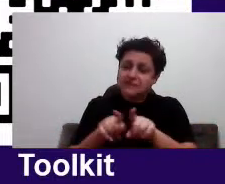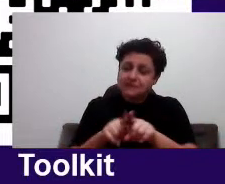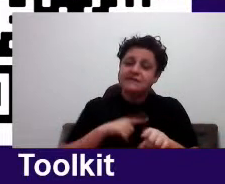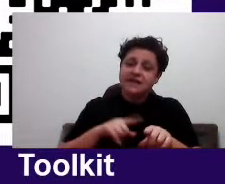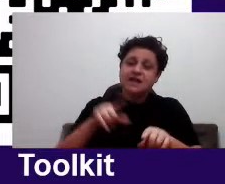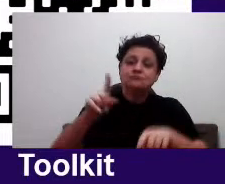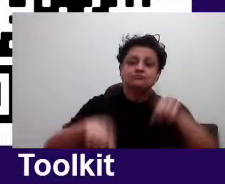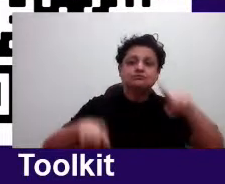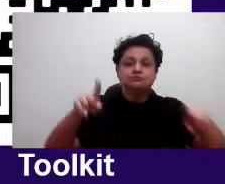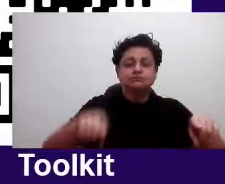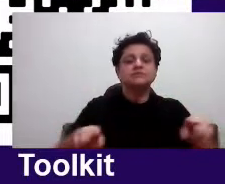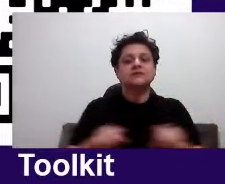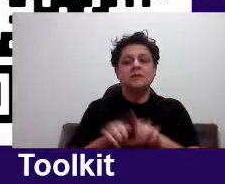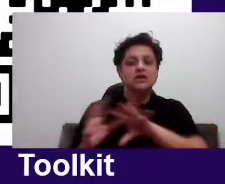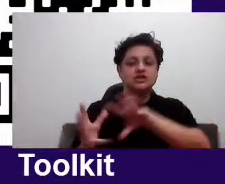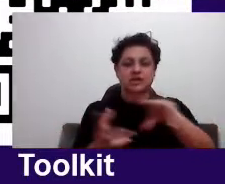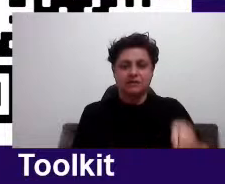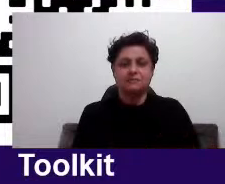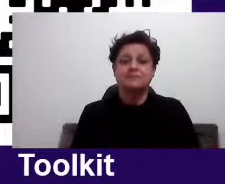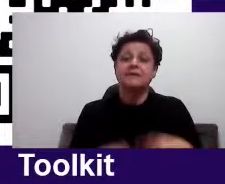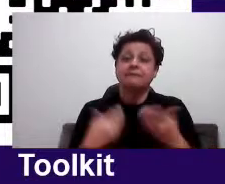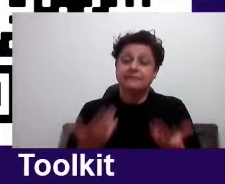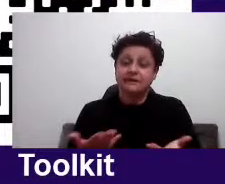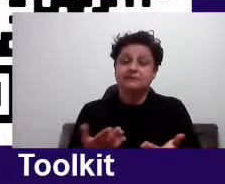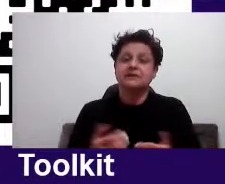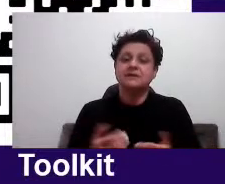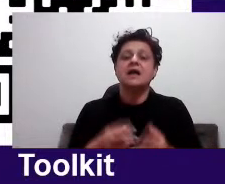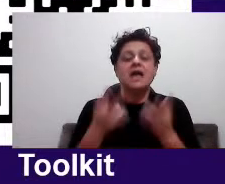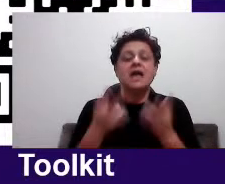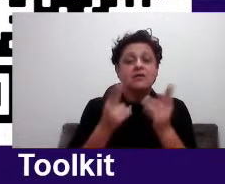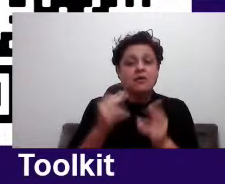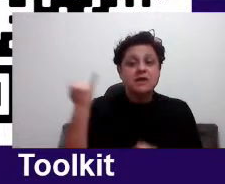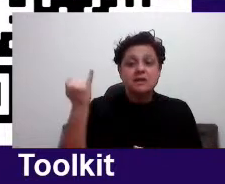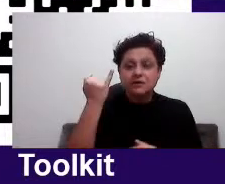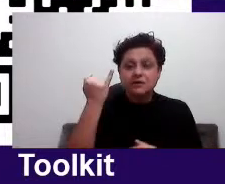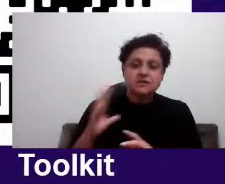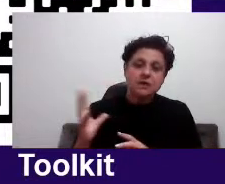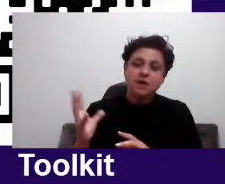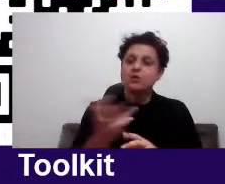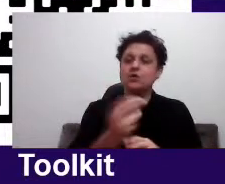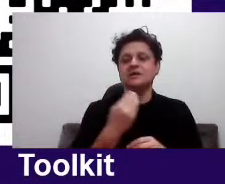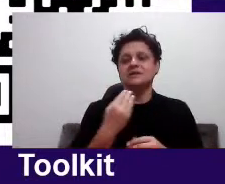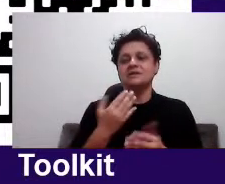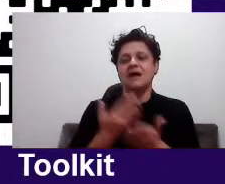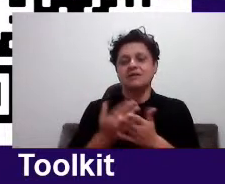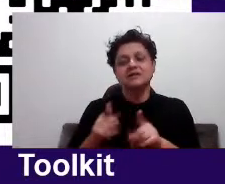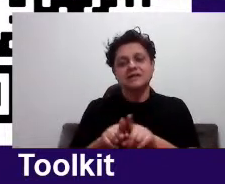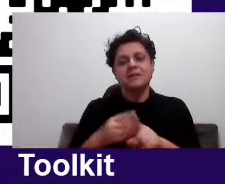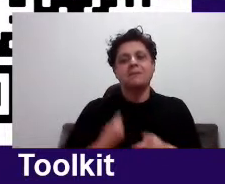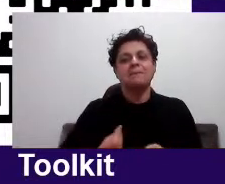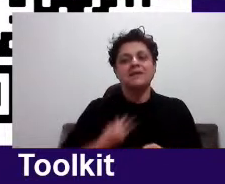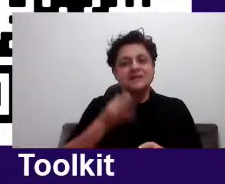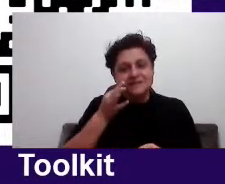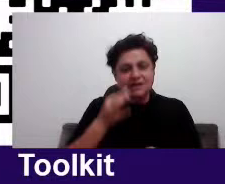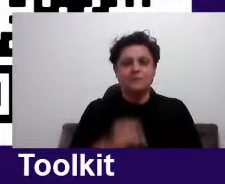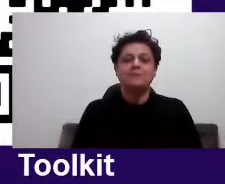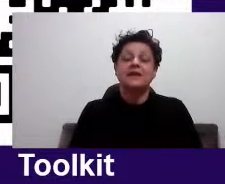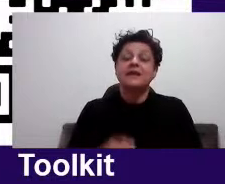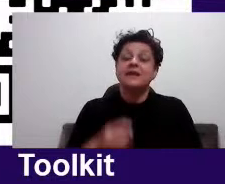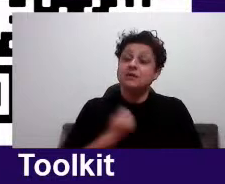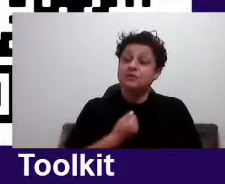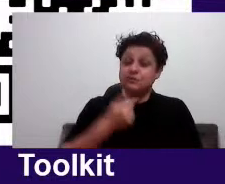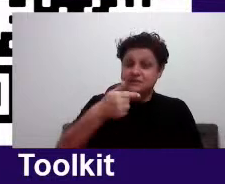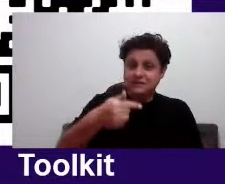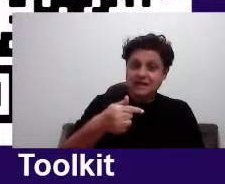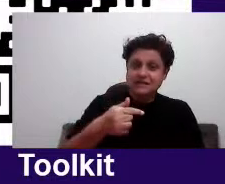relevant for face-to-face classes. And then finally, Module 7 was how to build belonging online. And that was pretty much specific to the